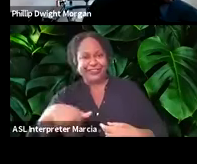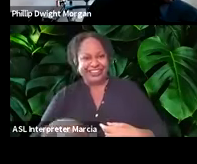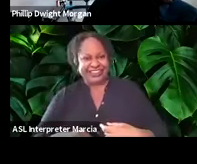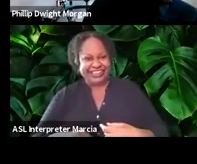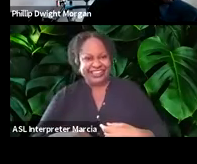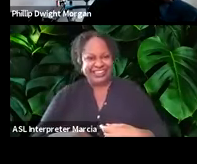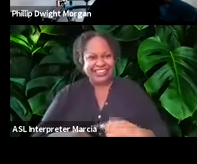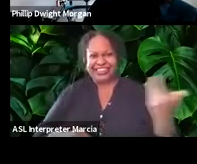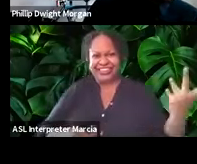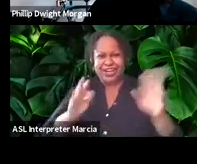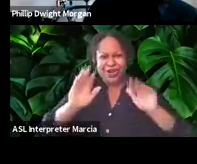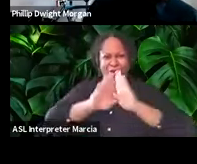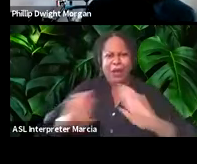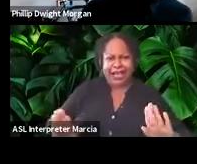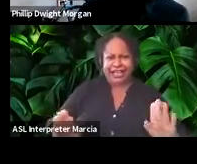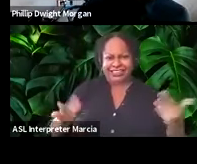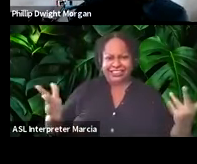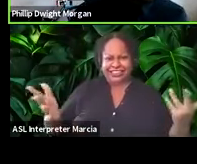Y'all so quiet.